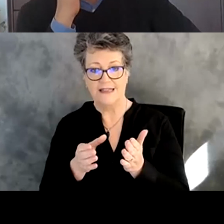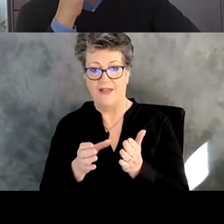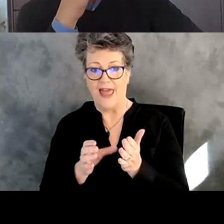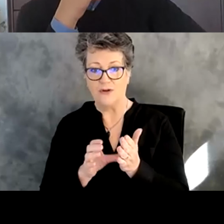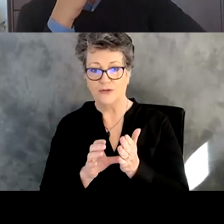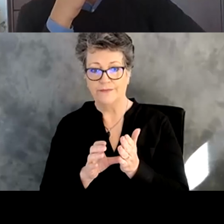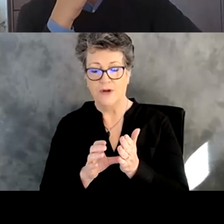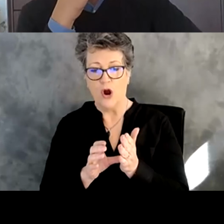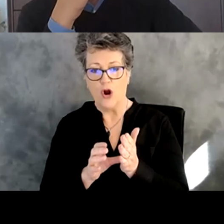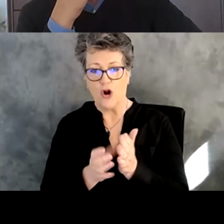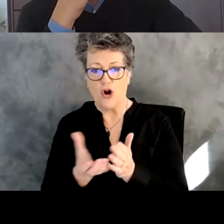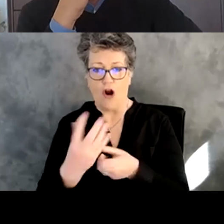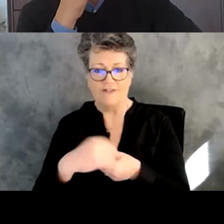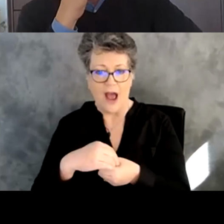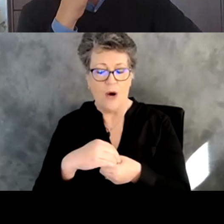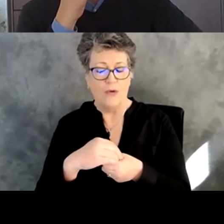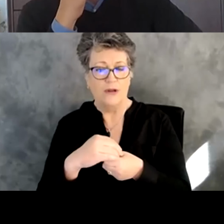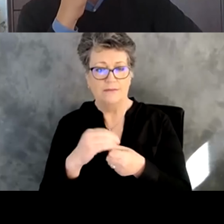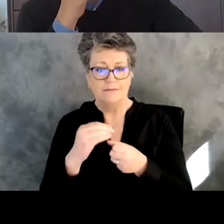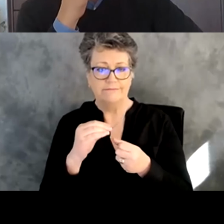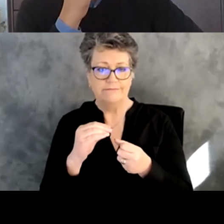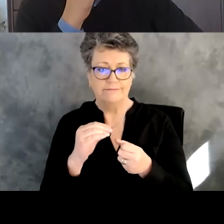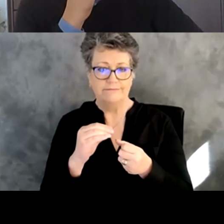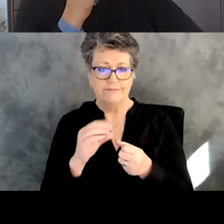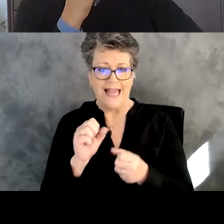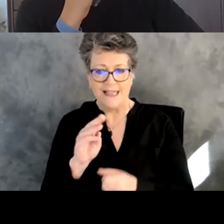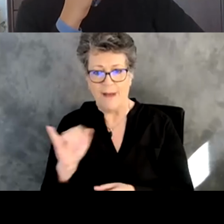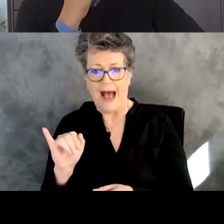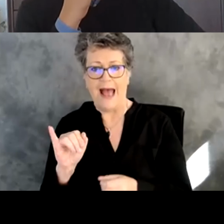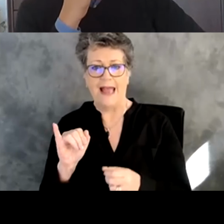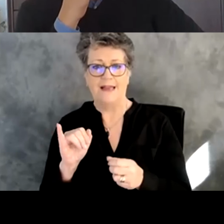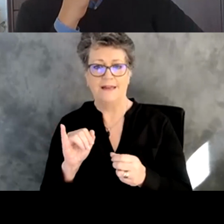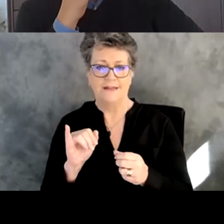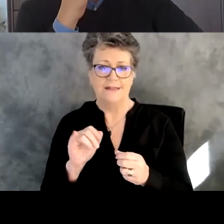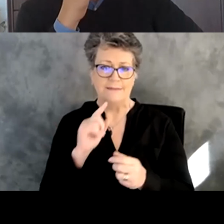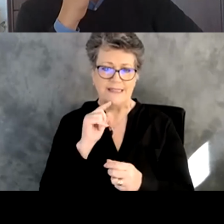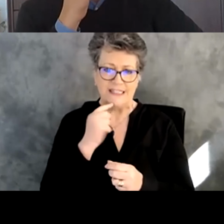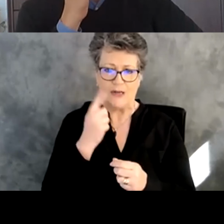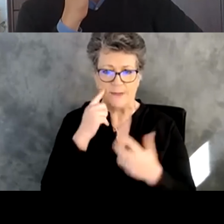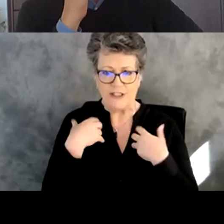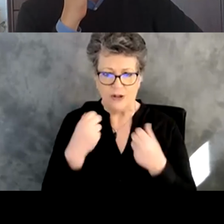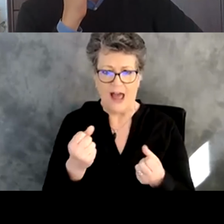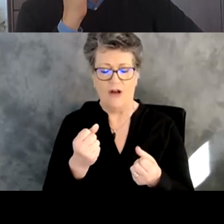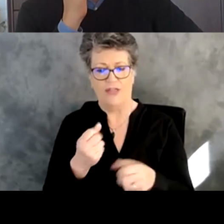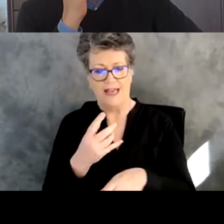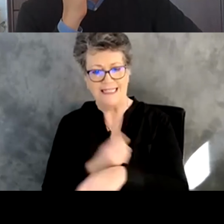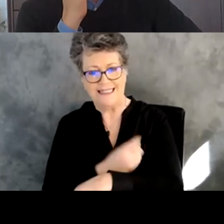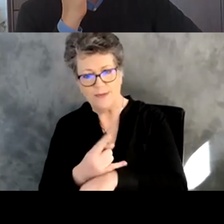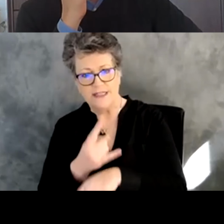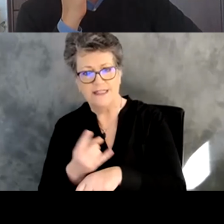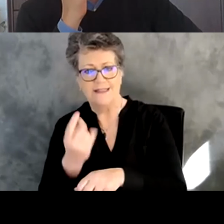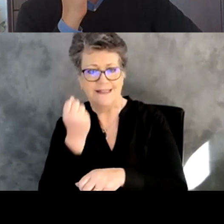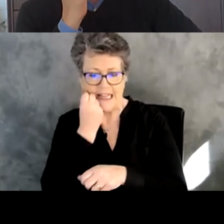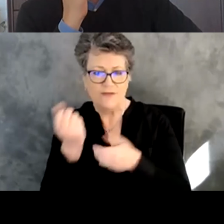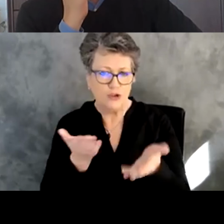SMI, serious mentally ill, mental health services, the carved out substance use disorder services, dental services, and